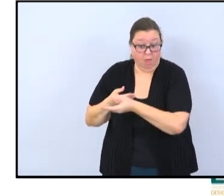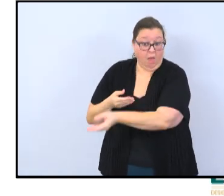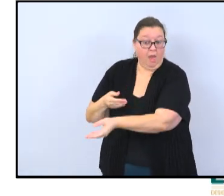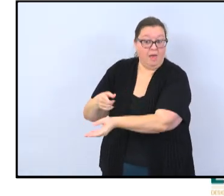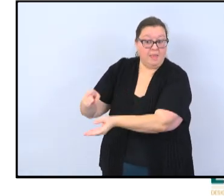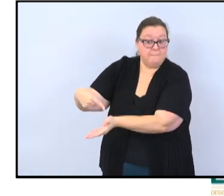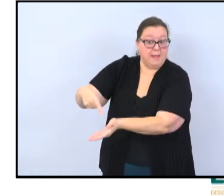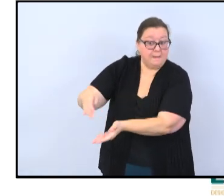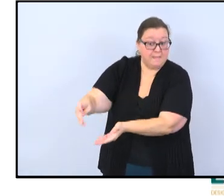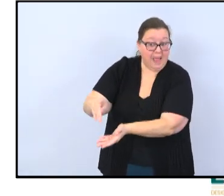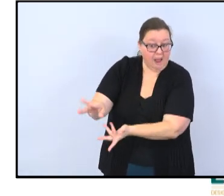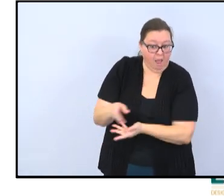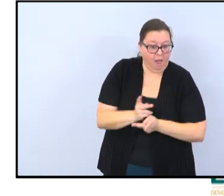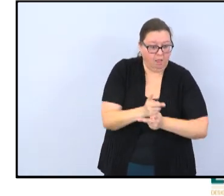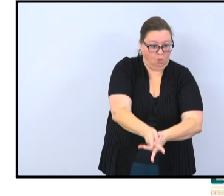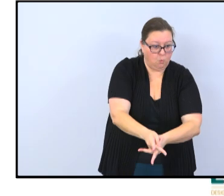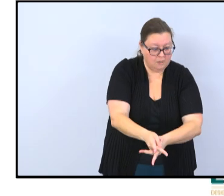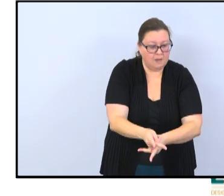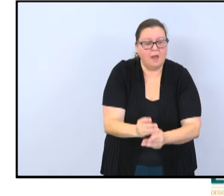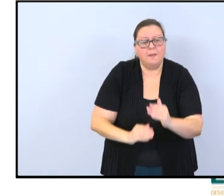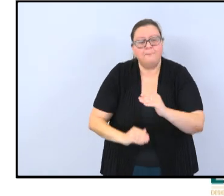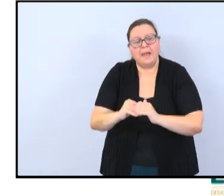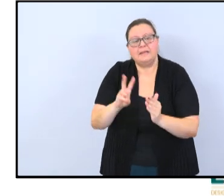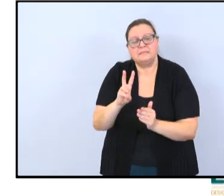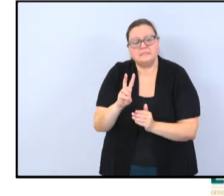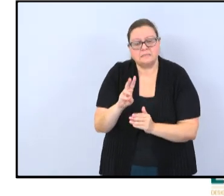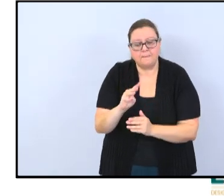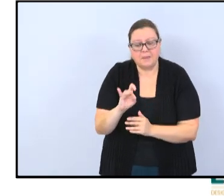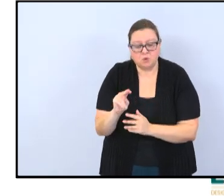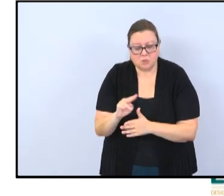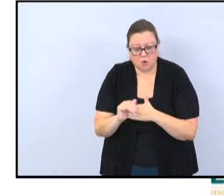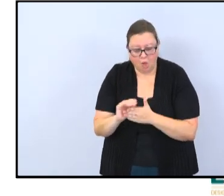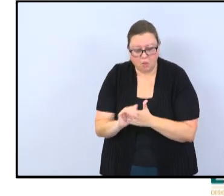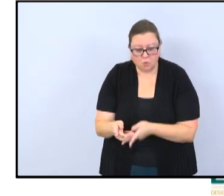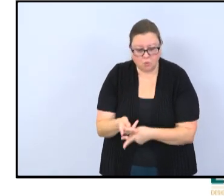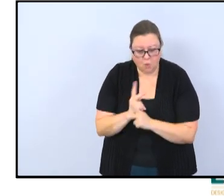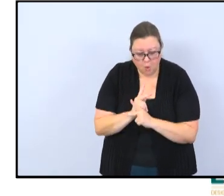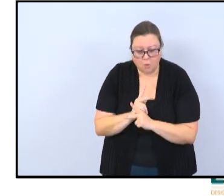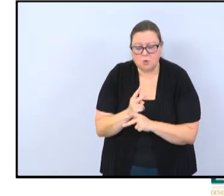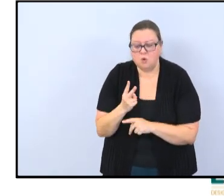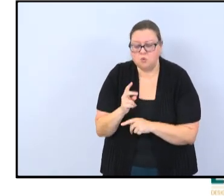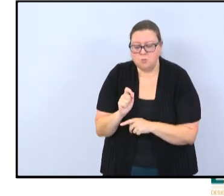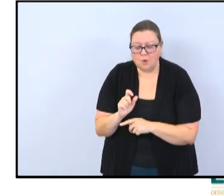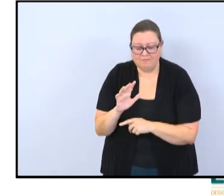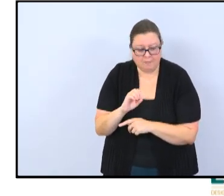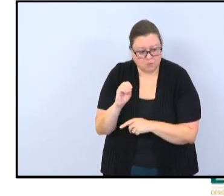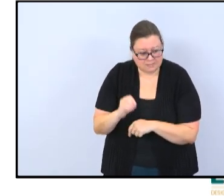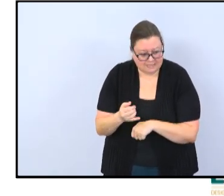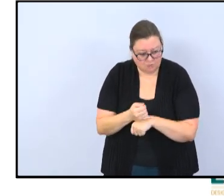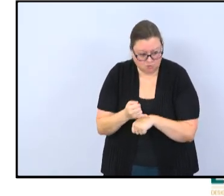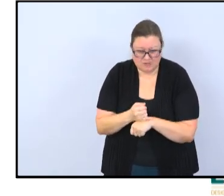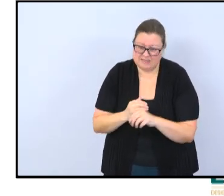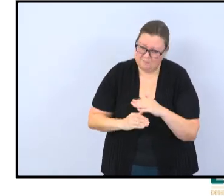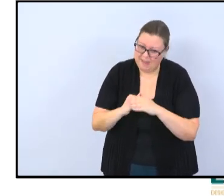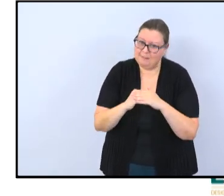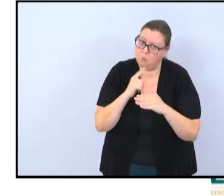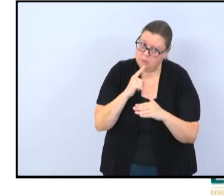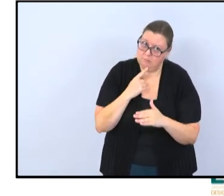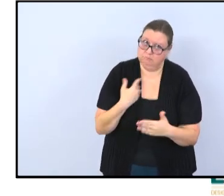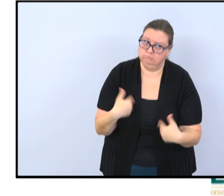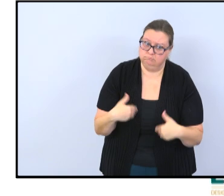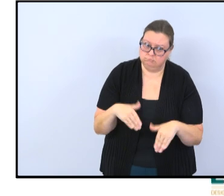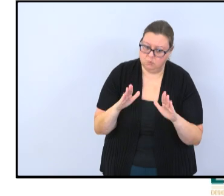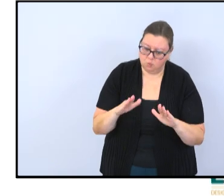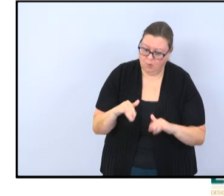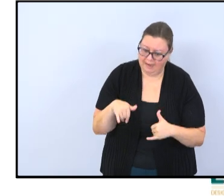It's a maximum of $6 million loan. It's a 2.5% interest, which is a really good interest rate these days. So